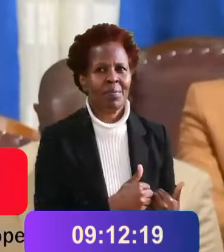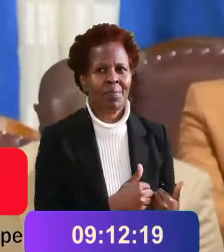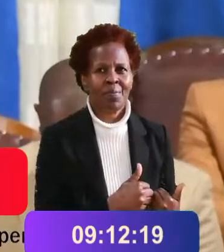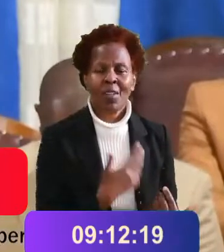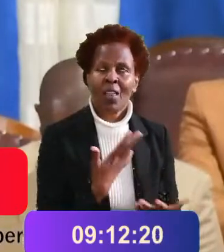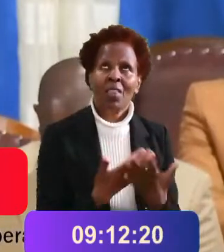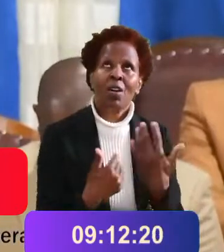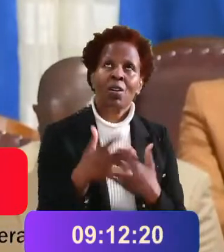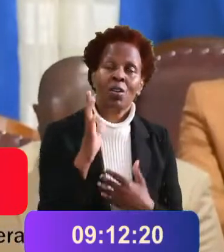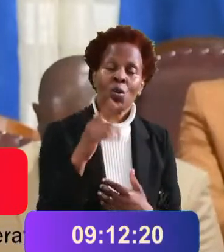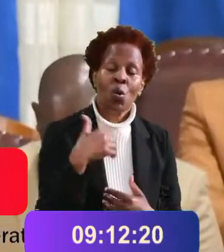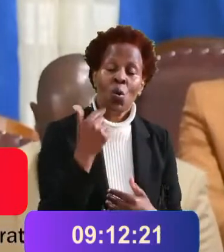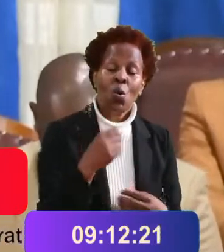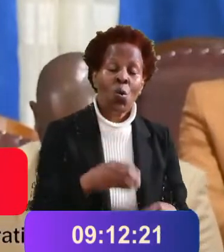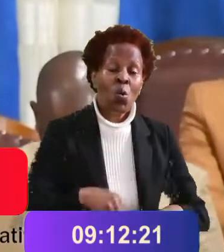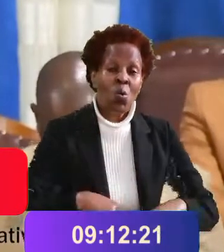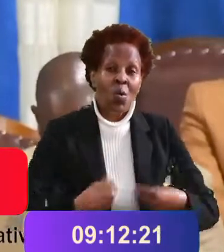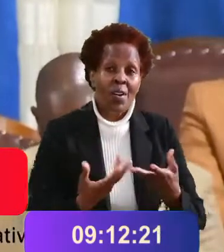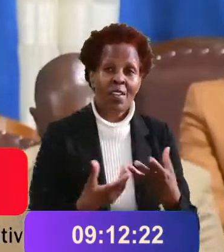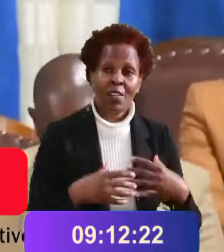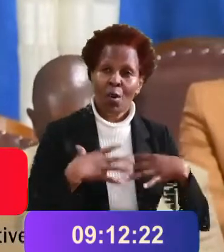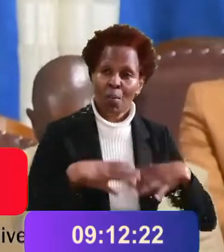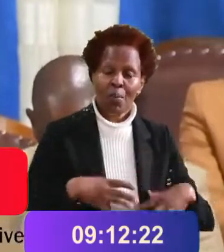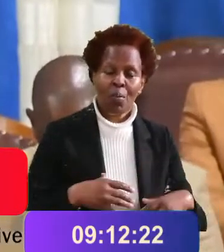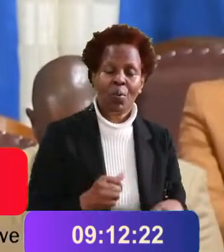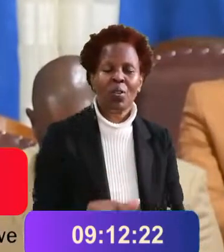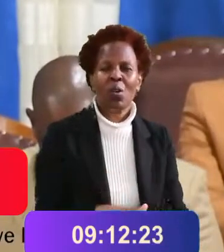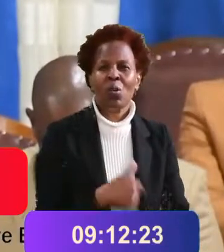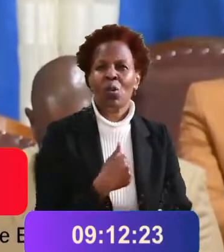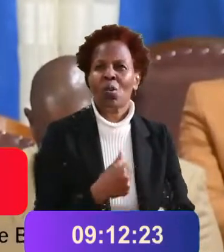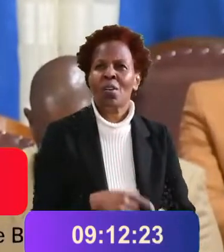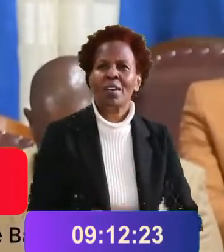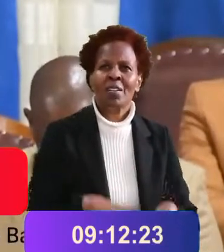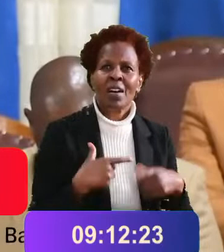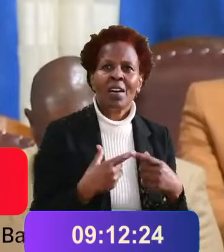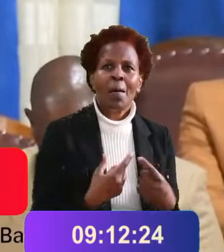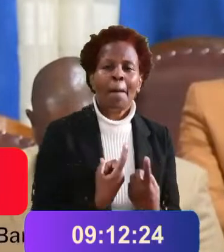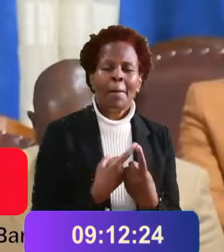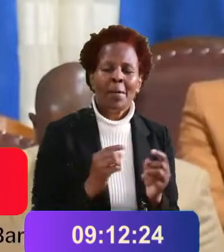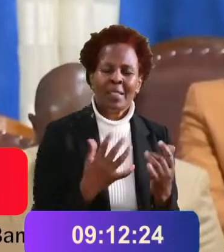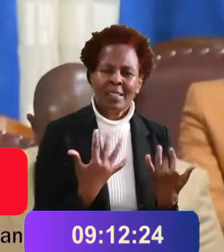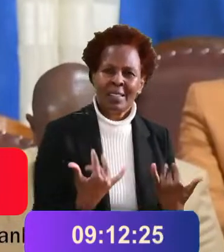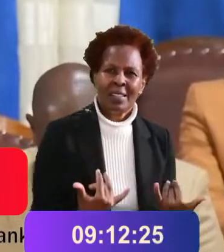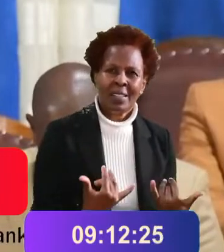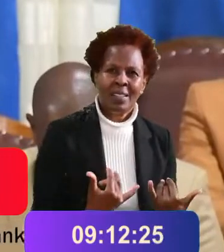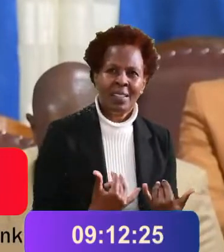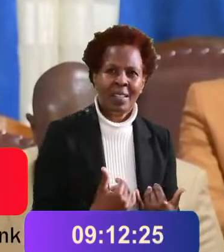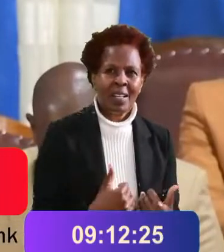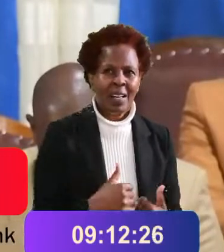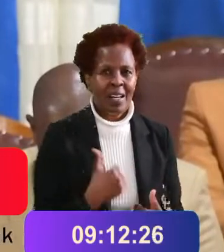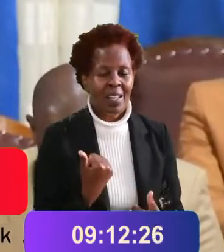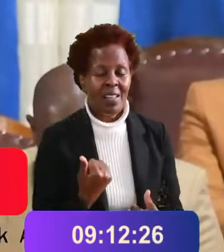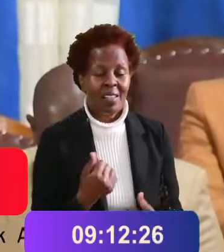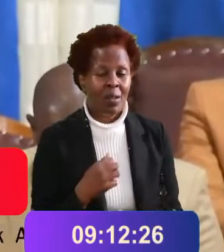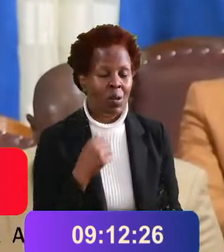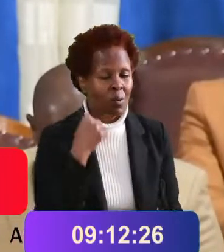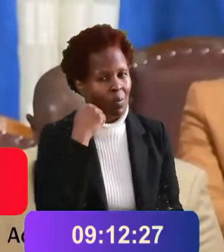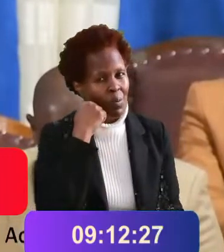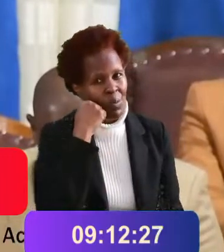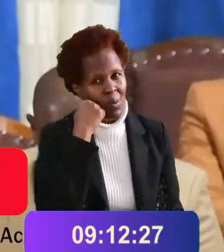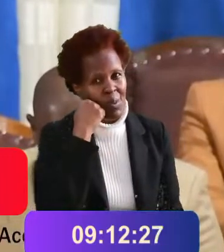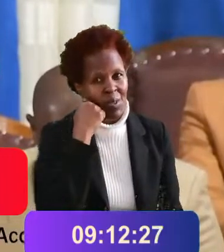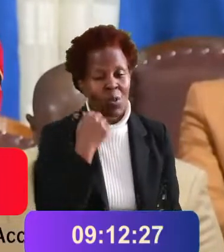Thank God, who rewards people with long lives, yet right now some of us are in